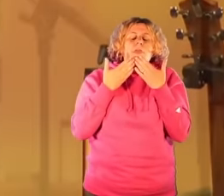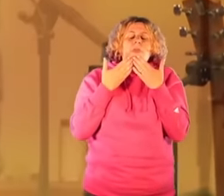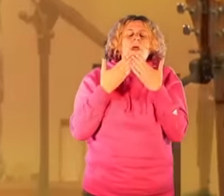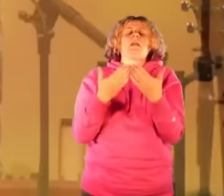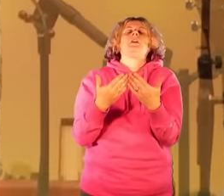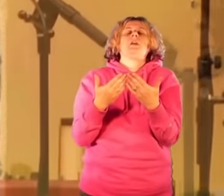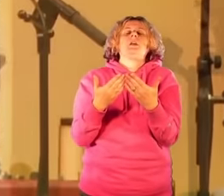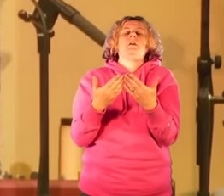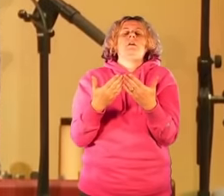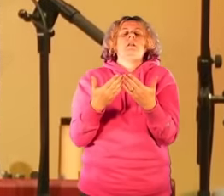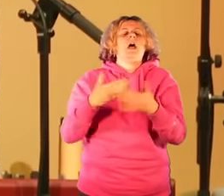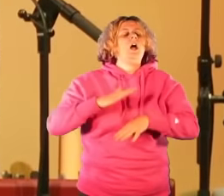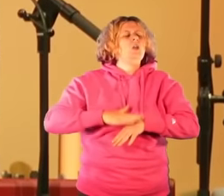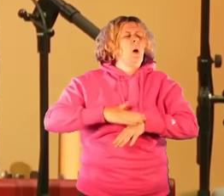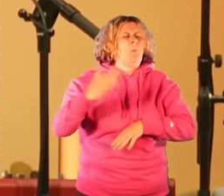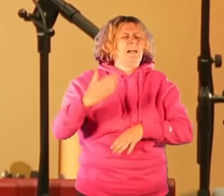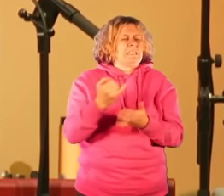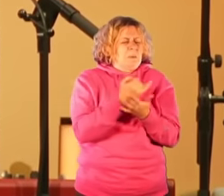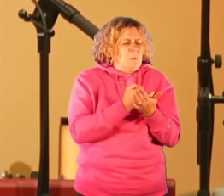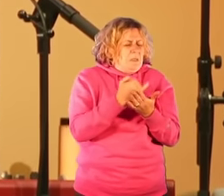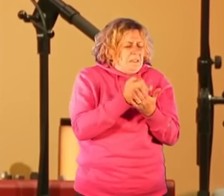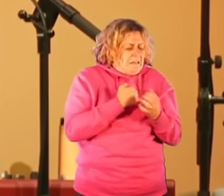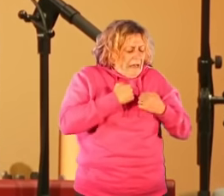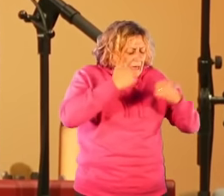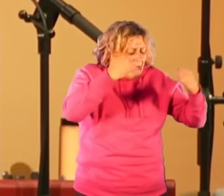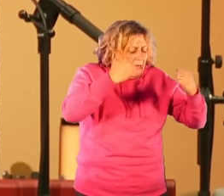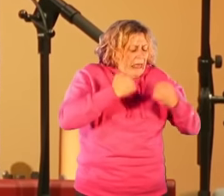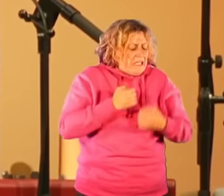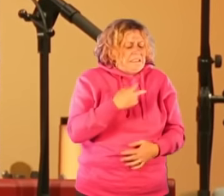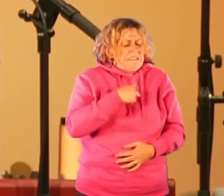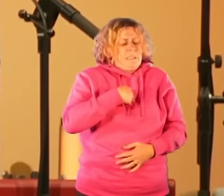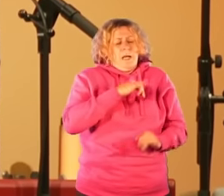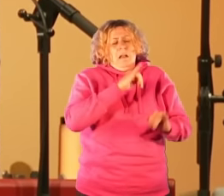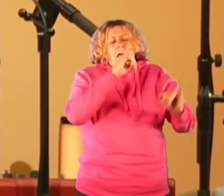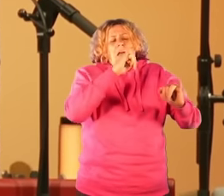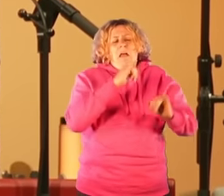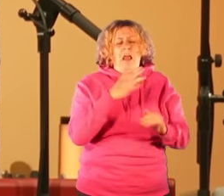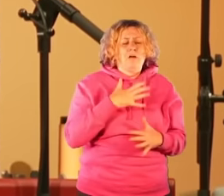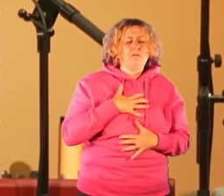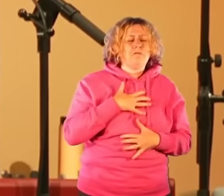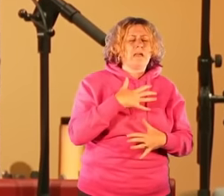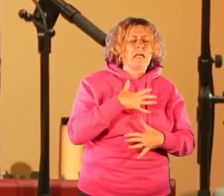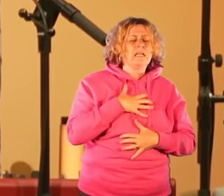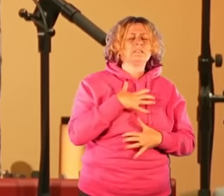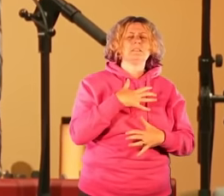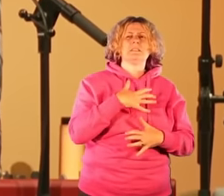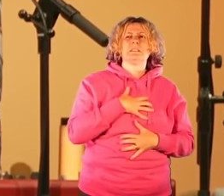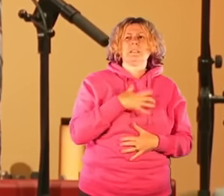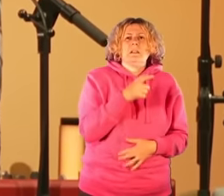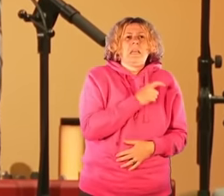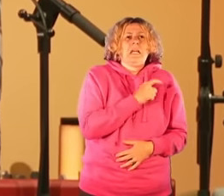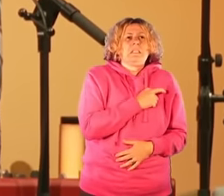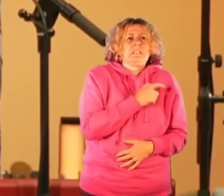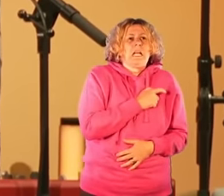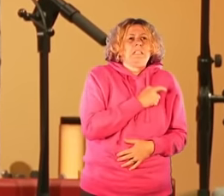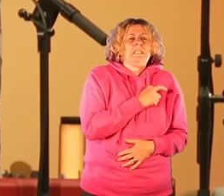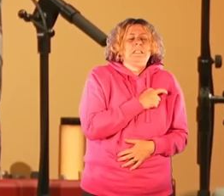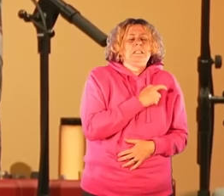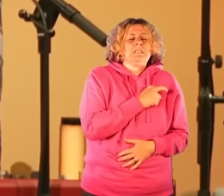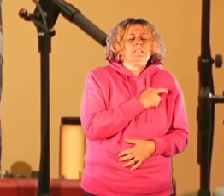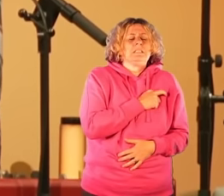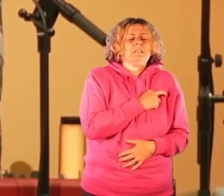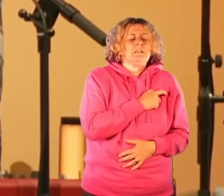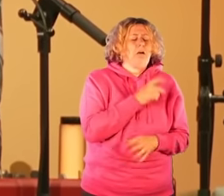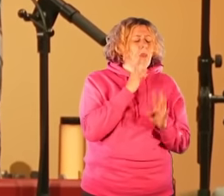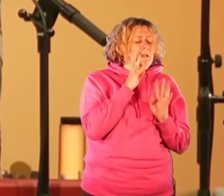The regrets, the disappointments, the fears, the anxieties,